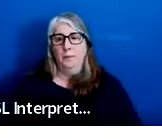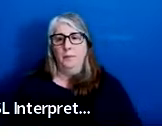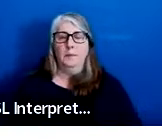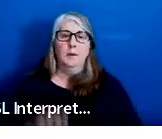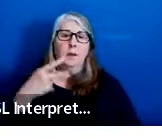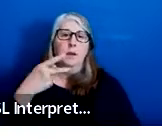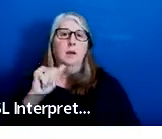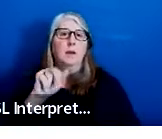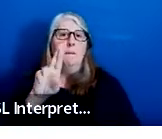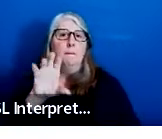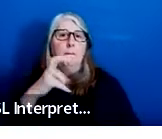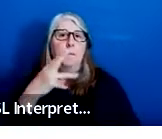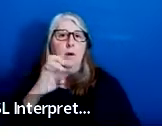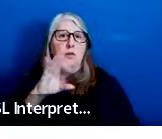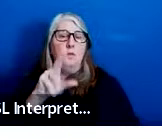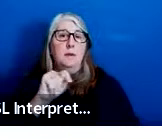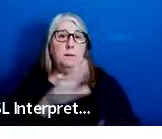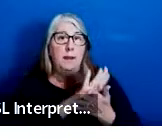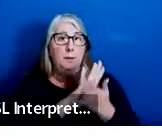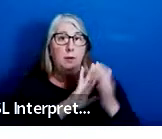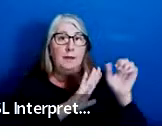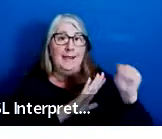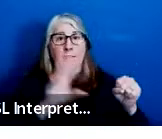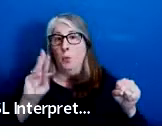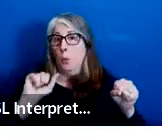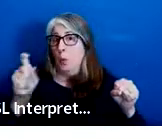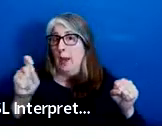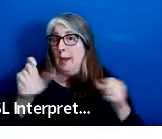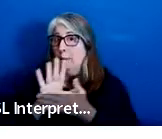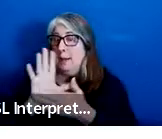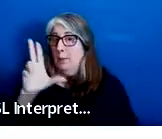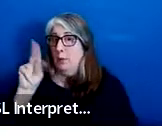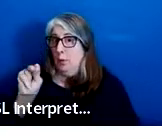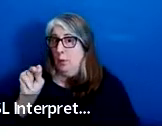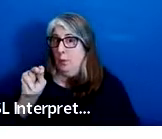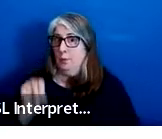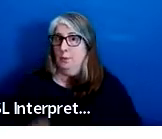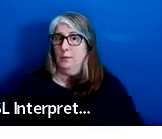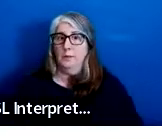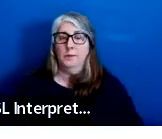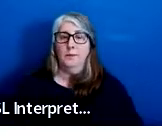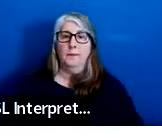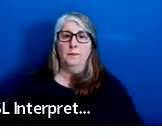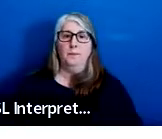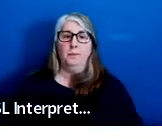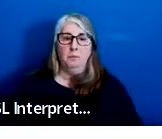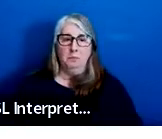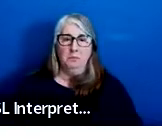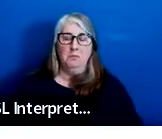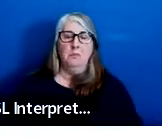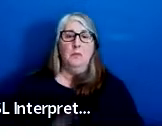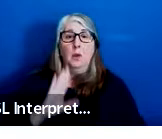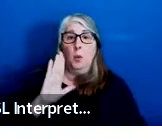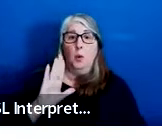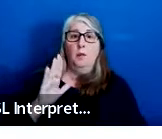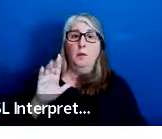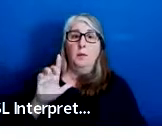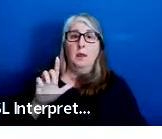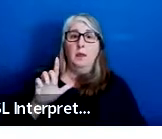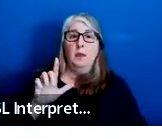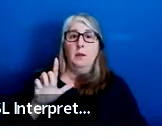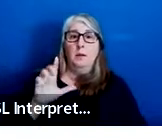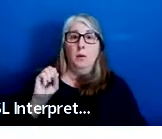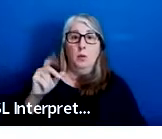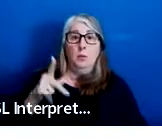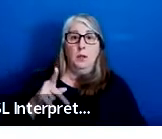Parchment paper, yes. Wax paper, no. Let's see. Will there be OP on-premise collection of the